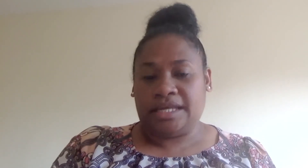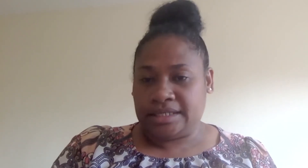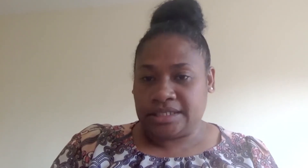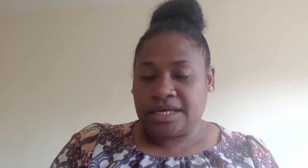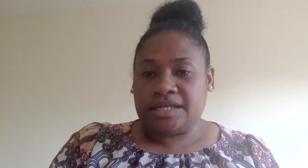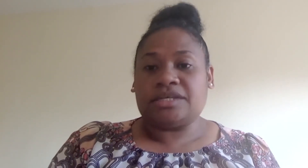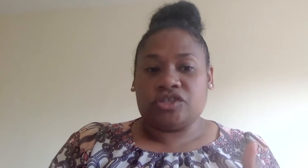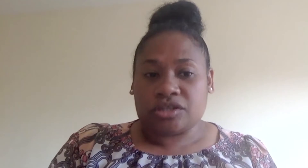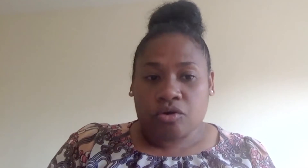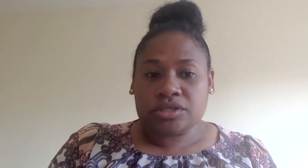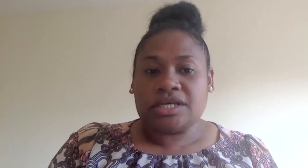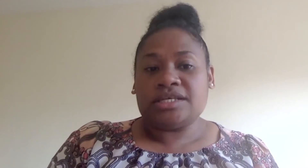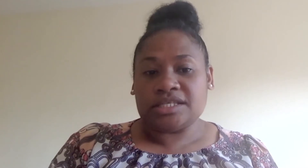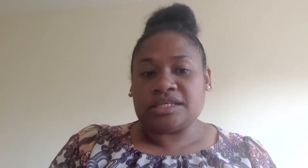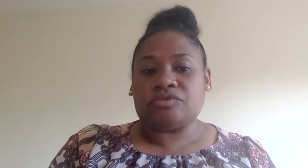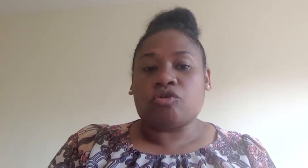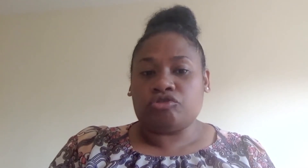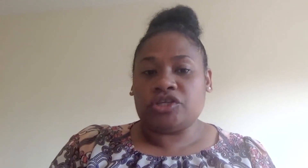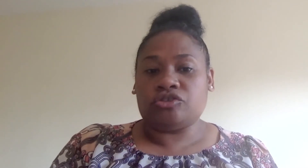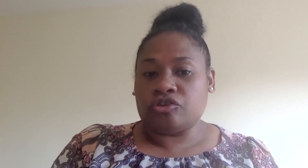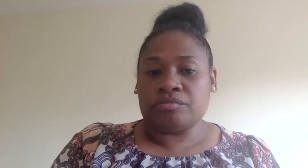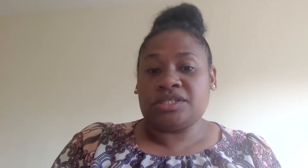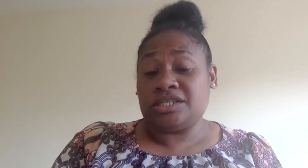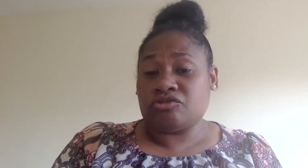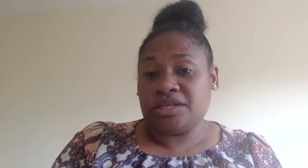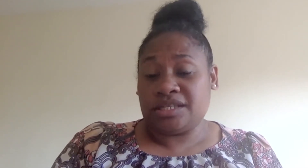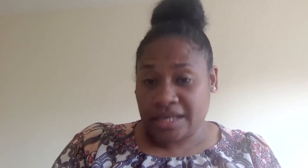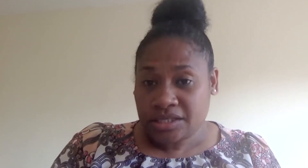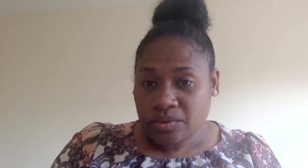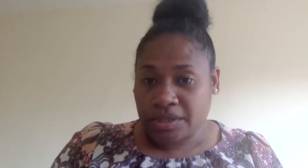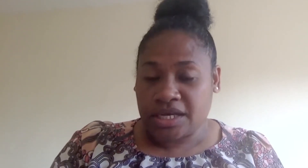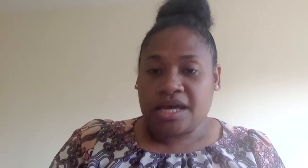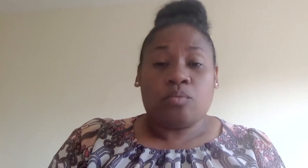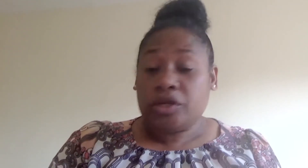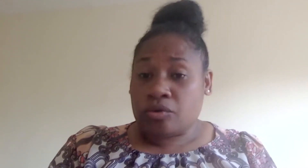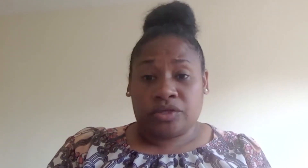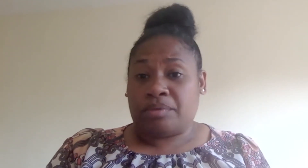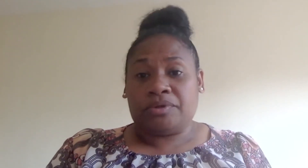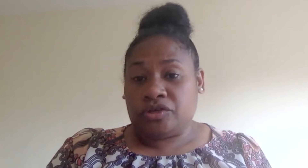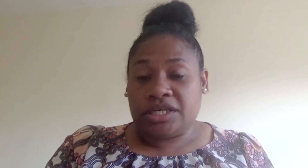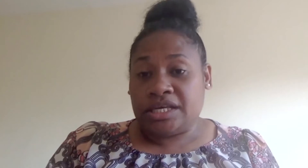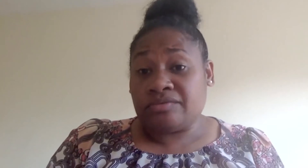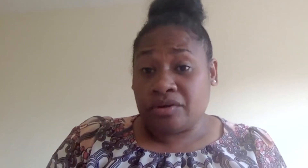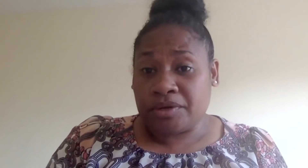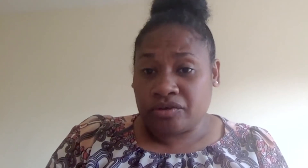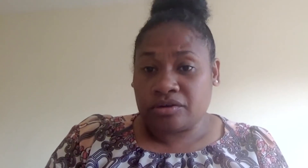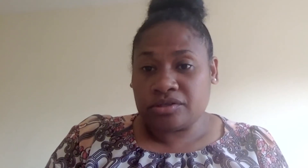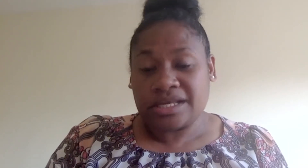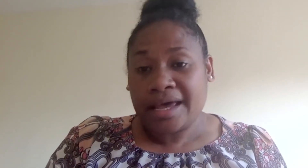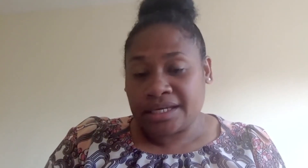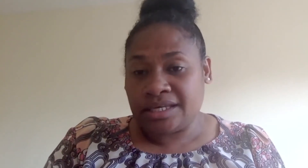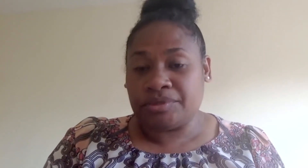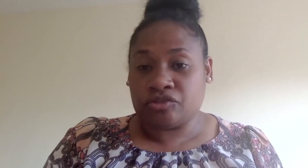getting elected, such as laws, systems, or traditional norms that discriminate against women. We know that Papua New Guinea is a very